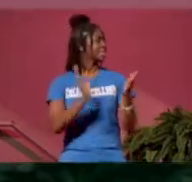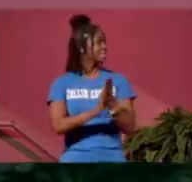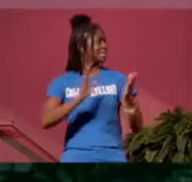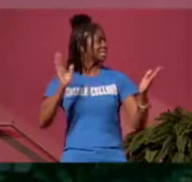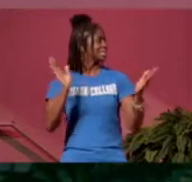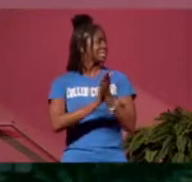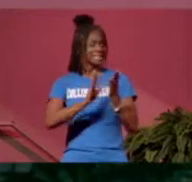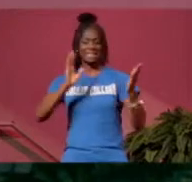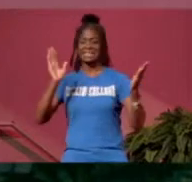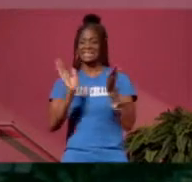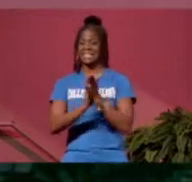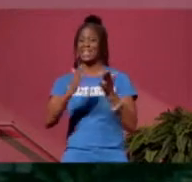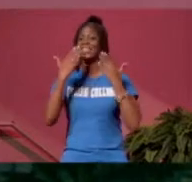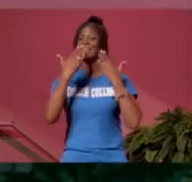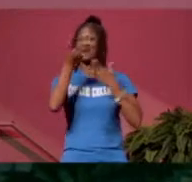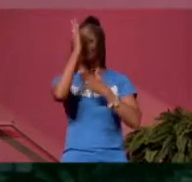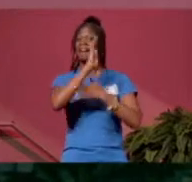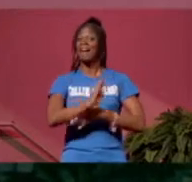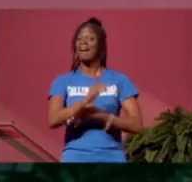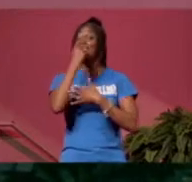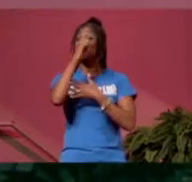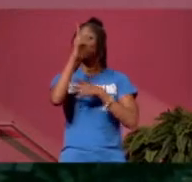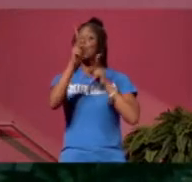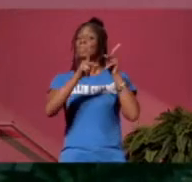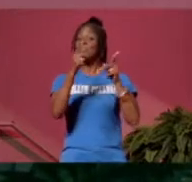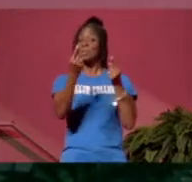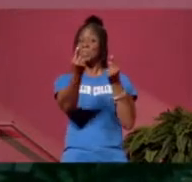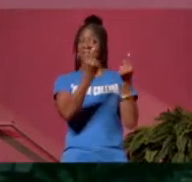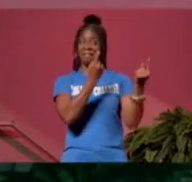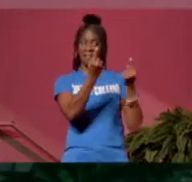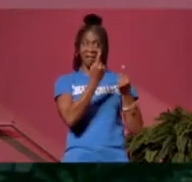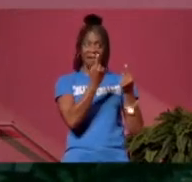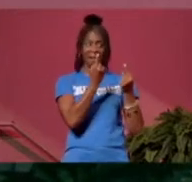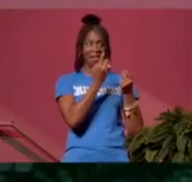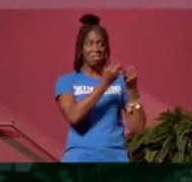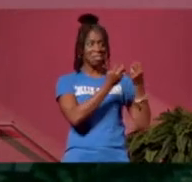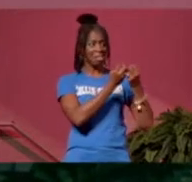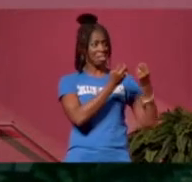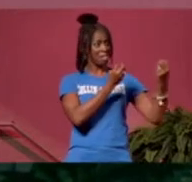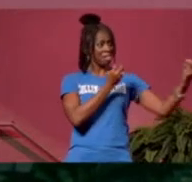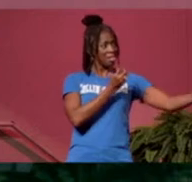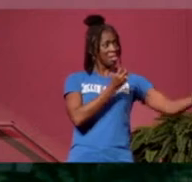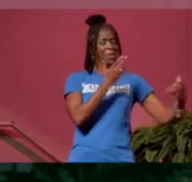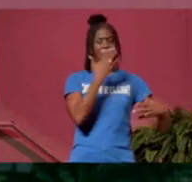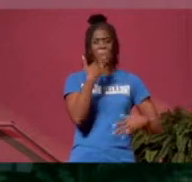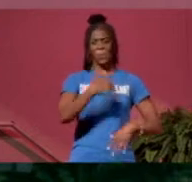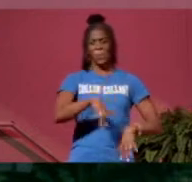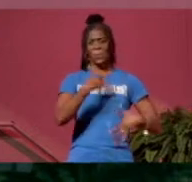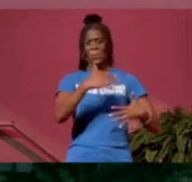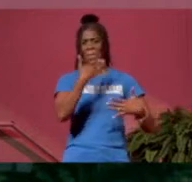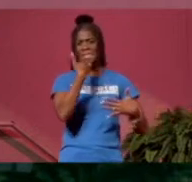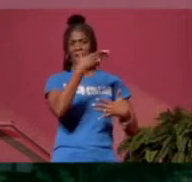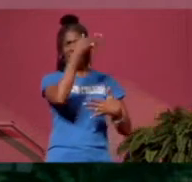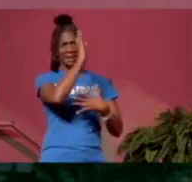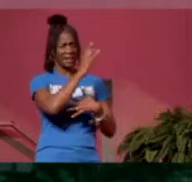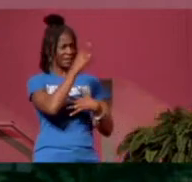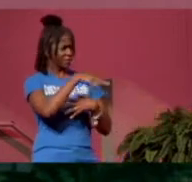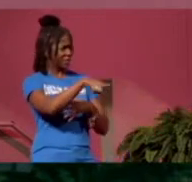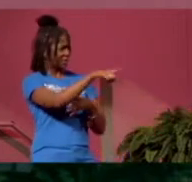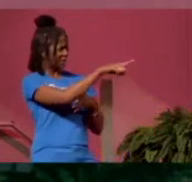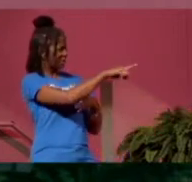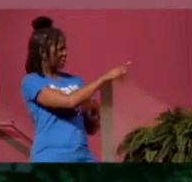And praise for this harvest. Come on, give God thanks and praise for the harvest. Hallelujah.